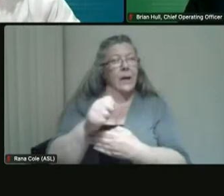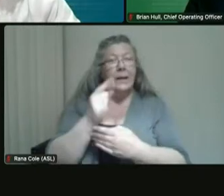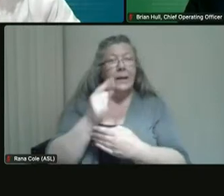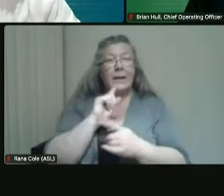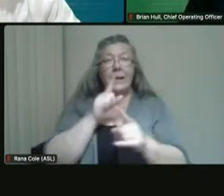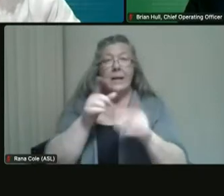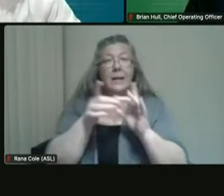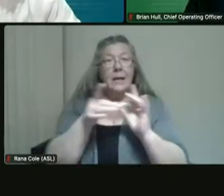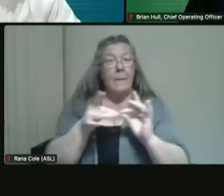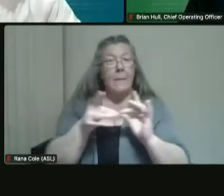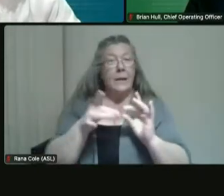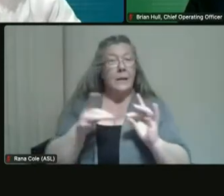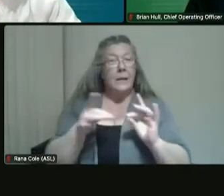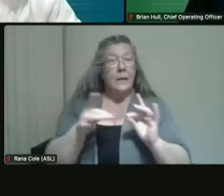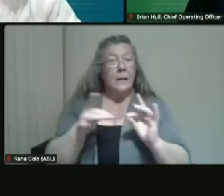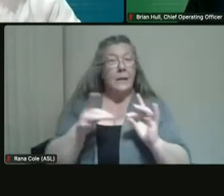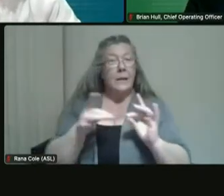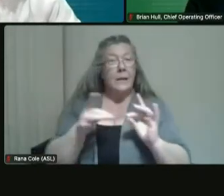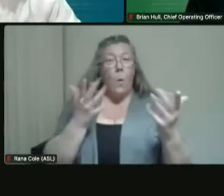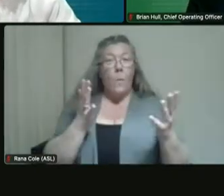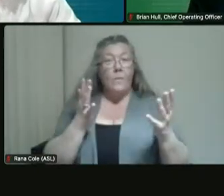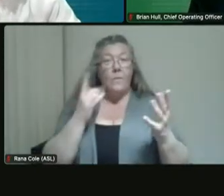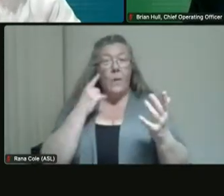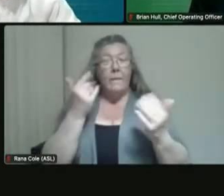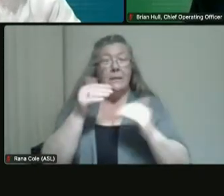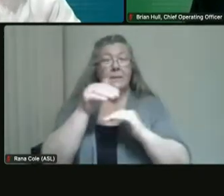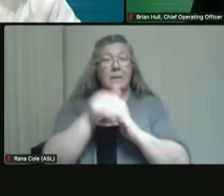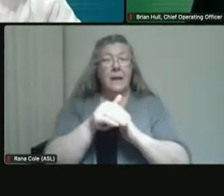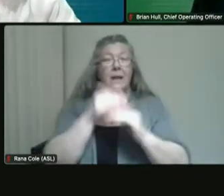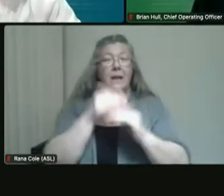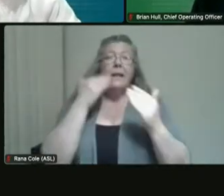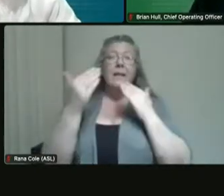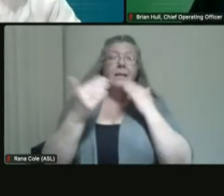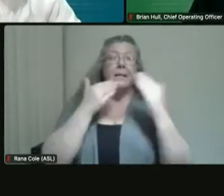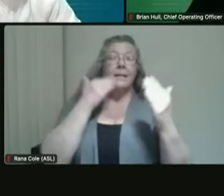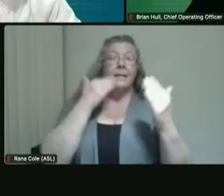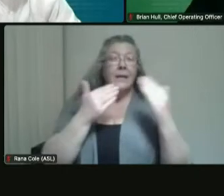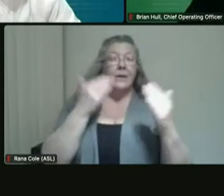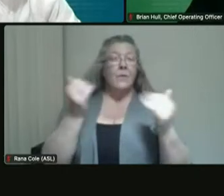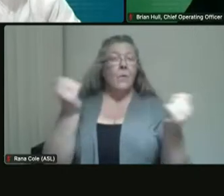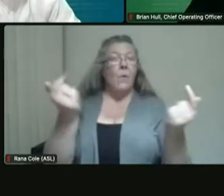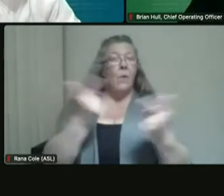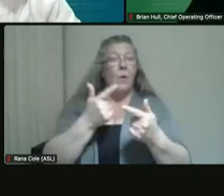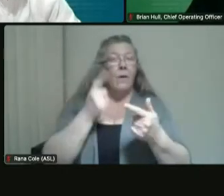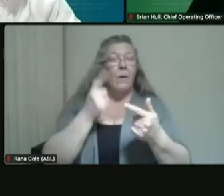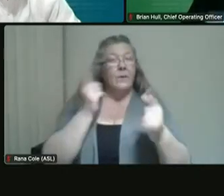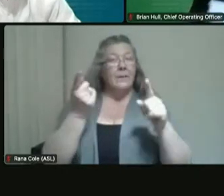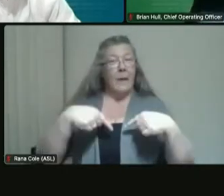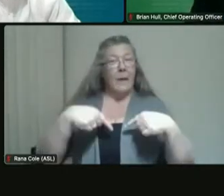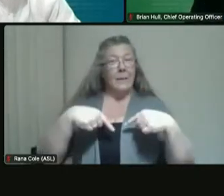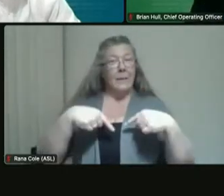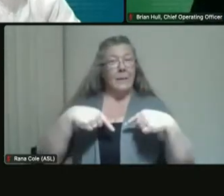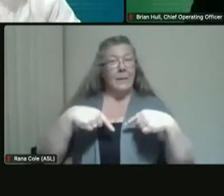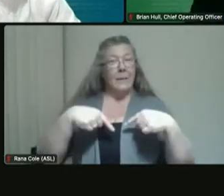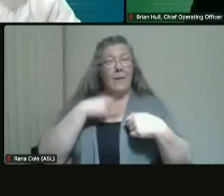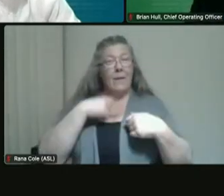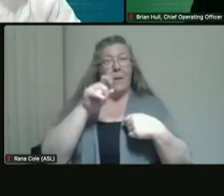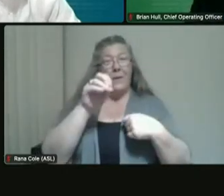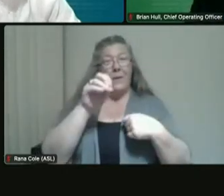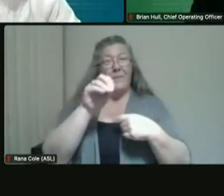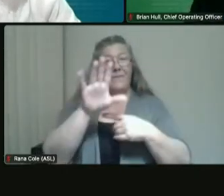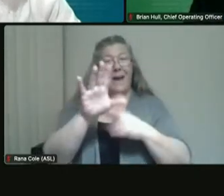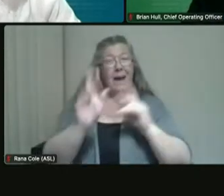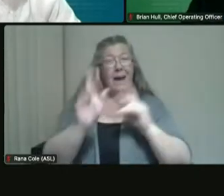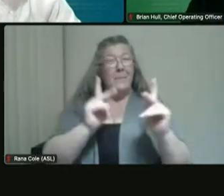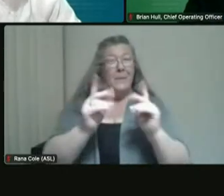this evening. Yes, I just want to thank everyone who came out and participated. I see we still have 105 with us this evening. Thank you so